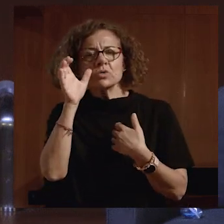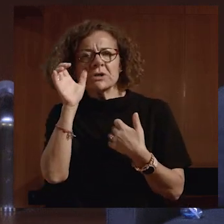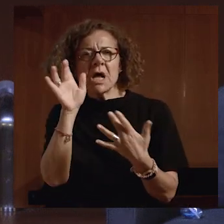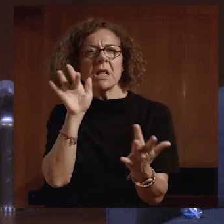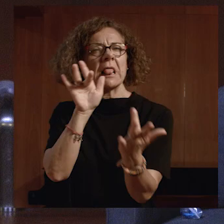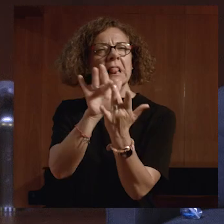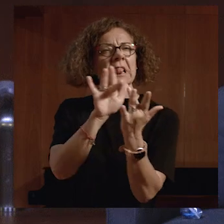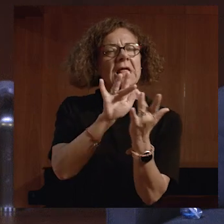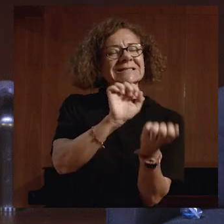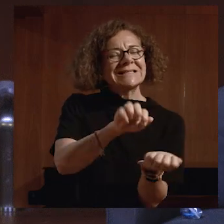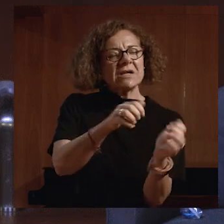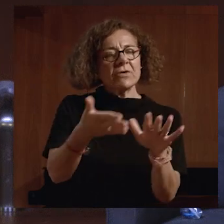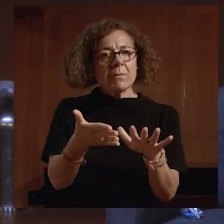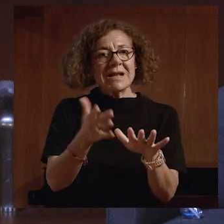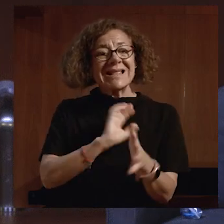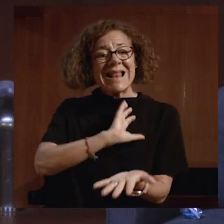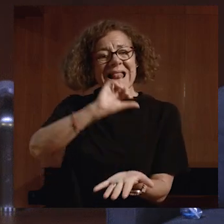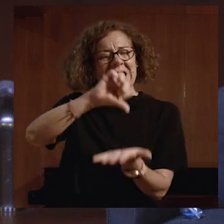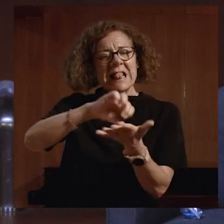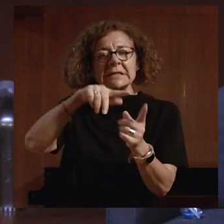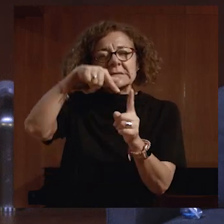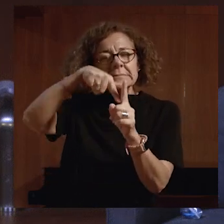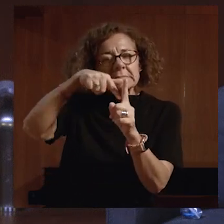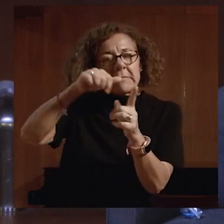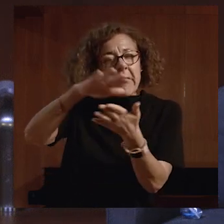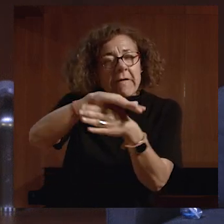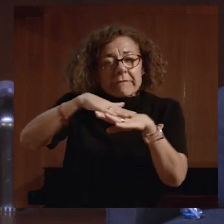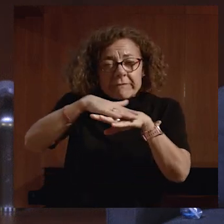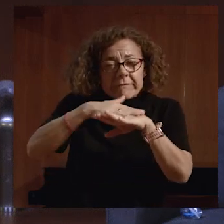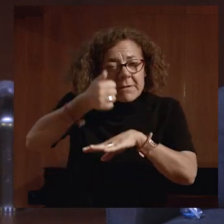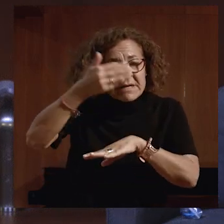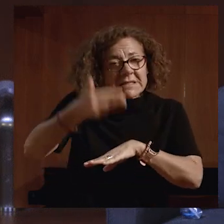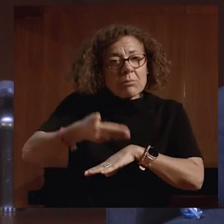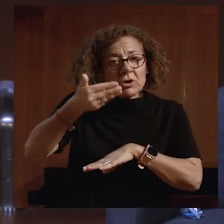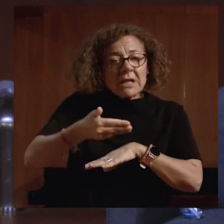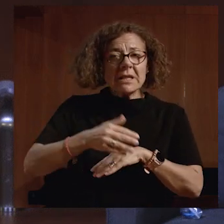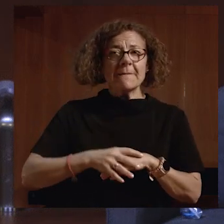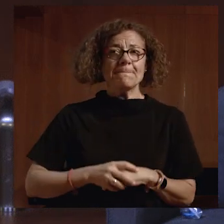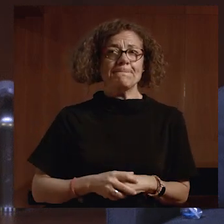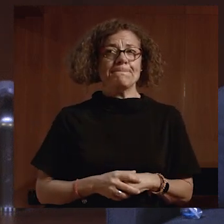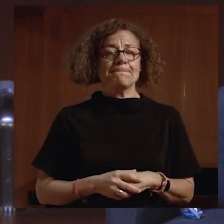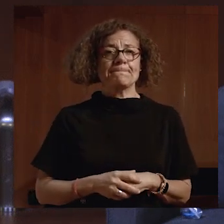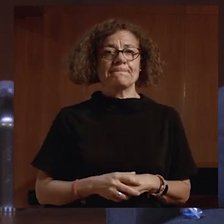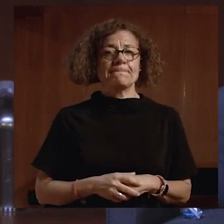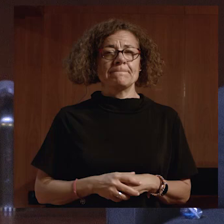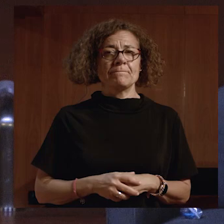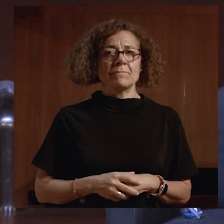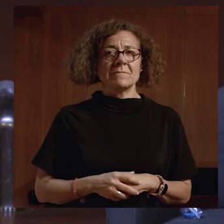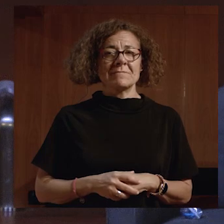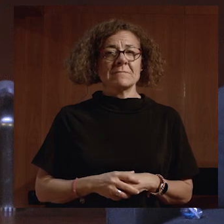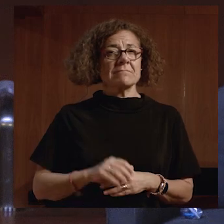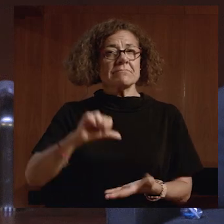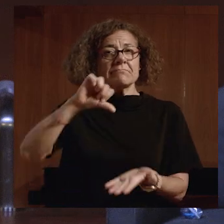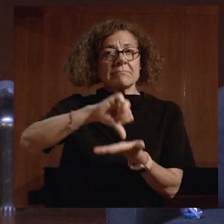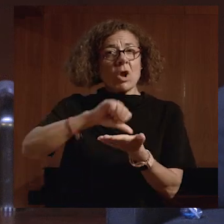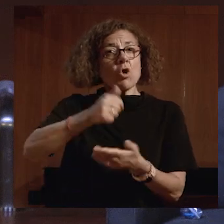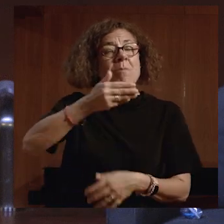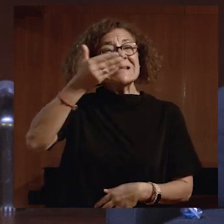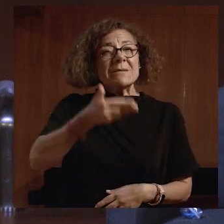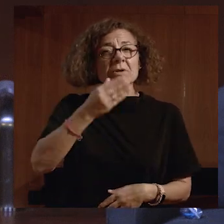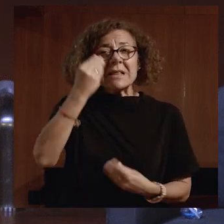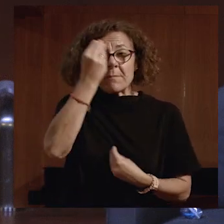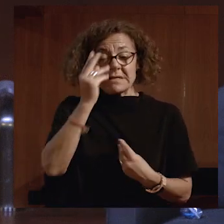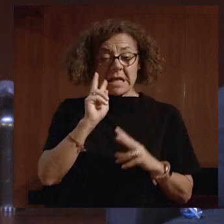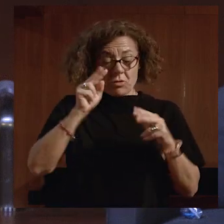everything I think I now do and think about myself is the ability to